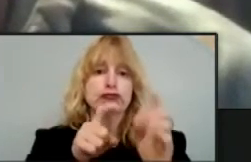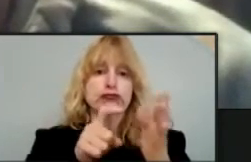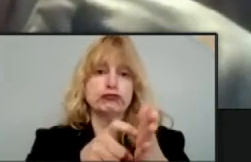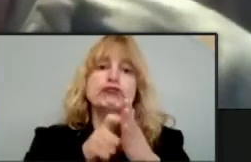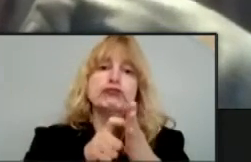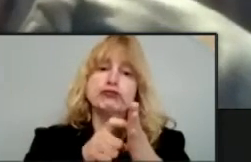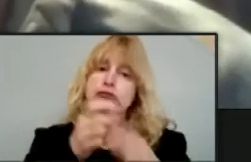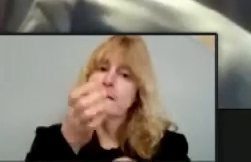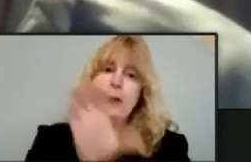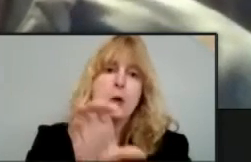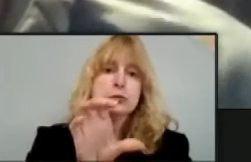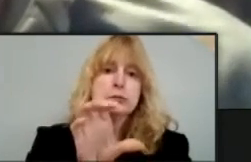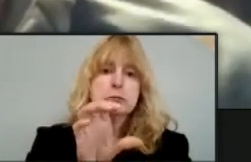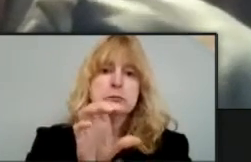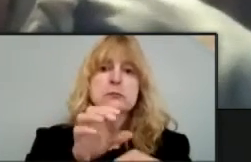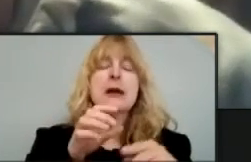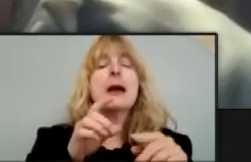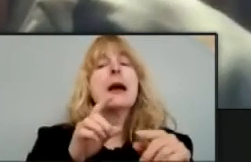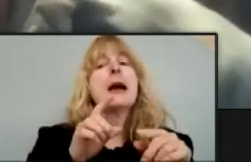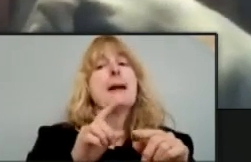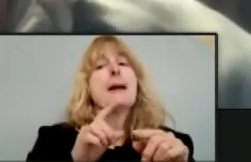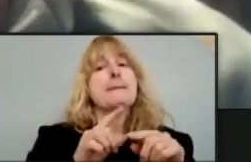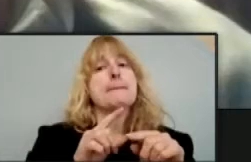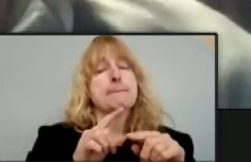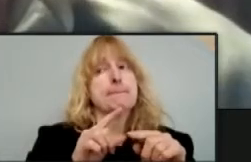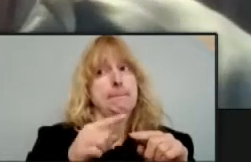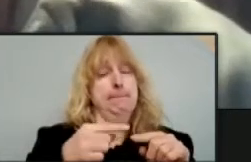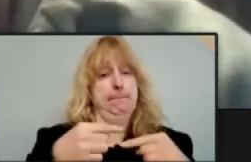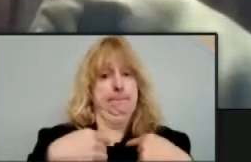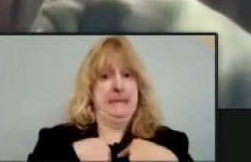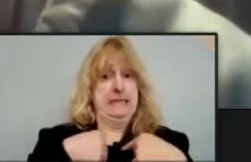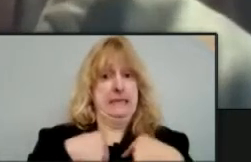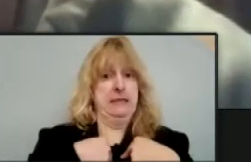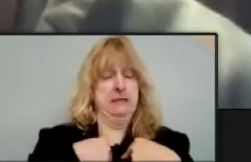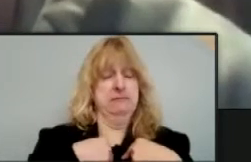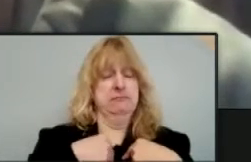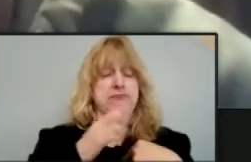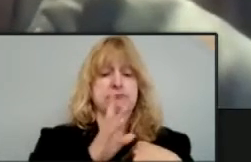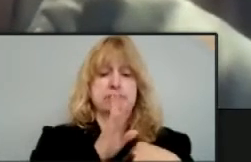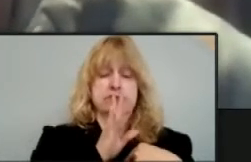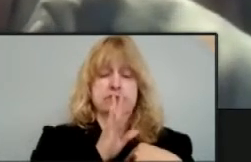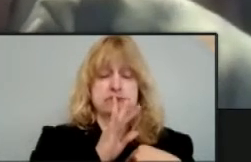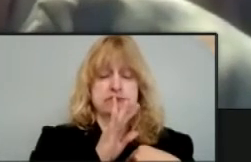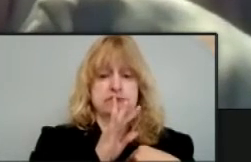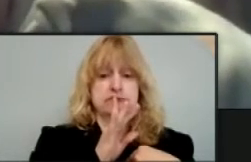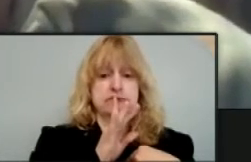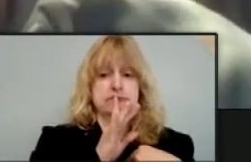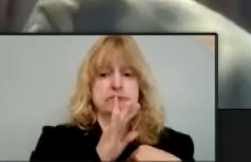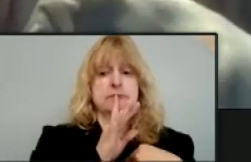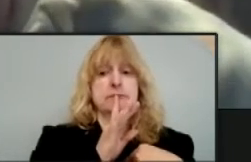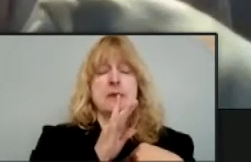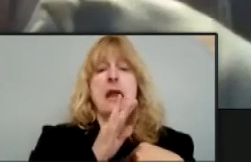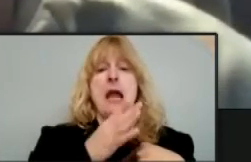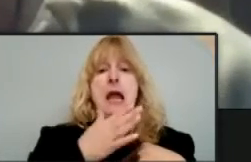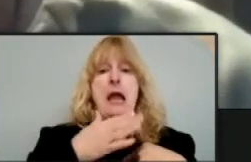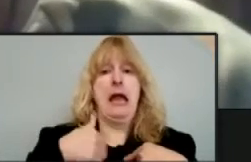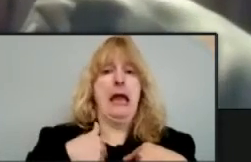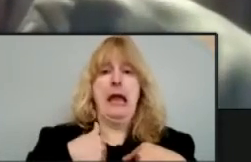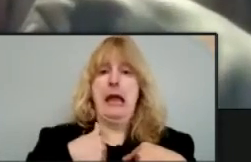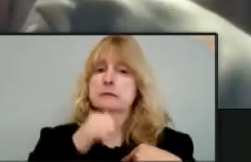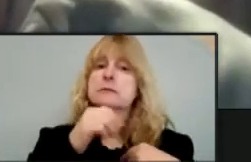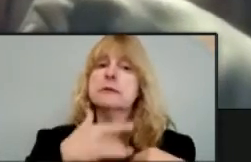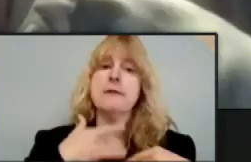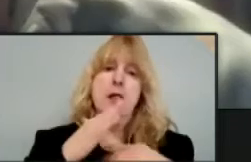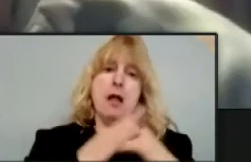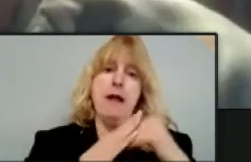Now, where I'm at right now, and this is just me authentically talking and thinking out loud, I'm not comfortable making